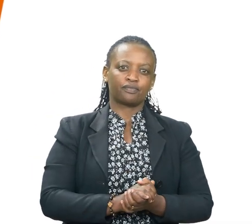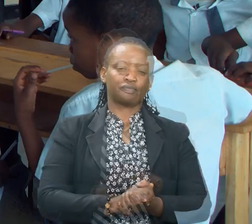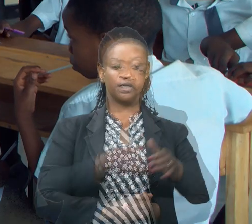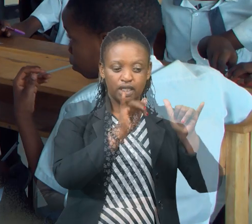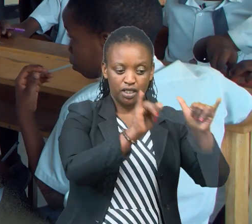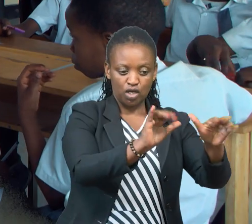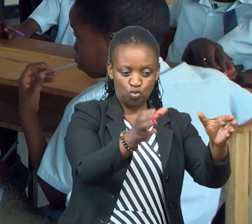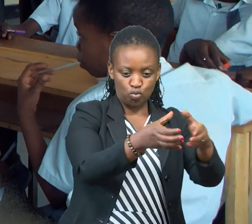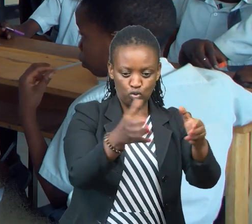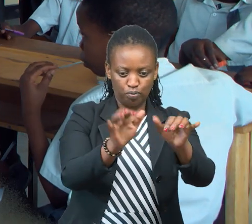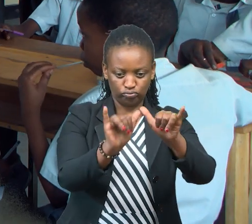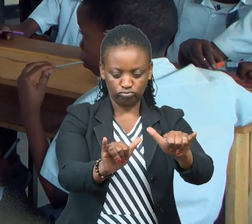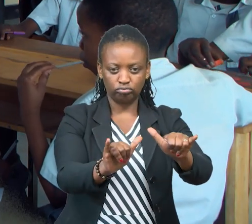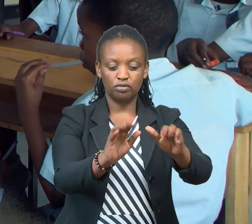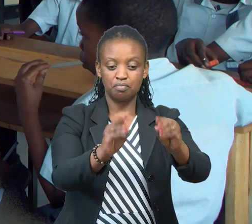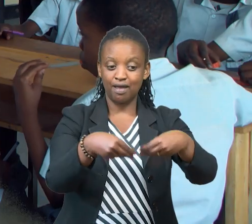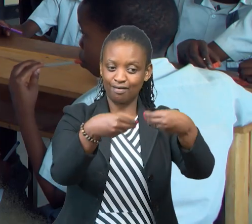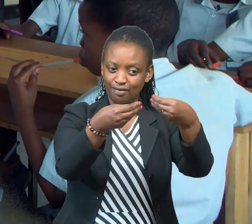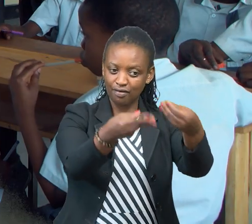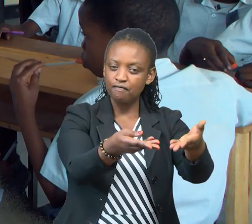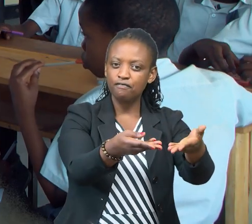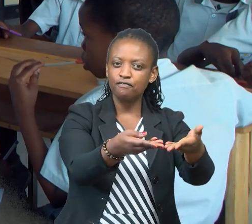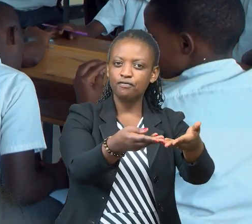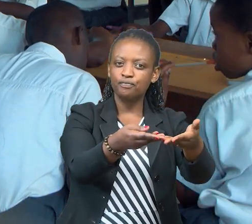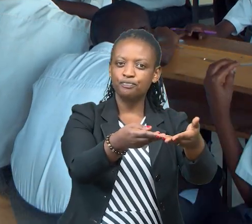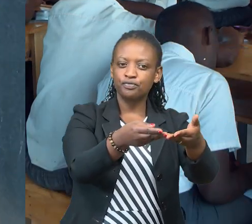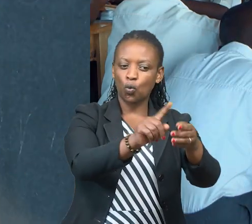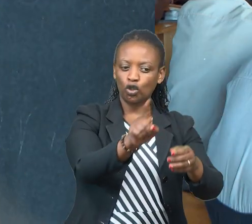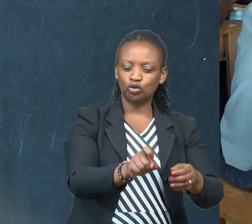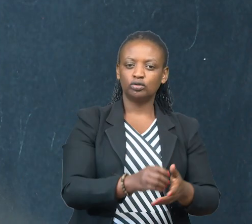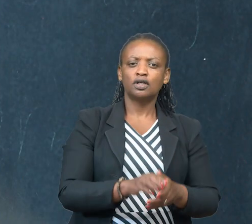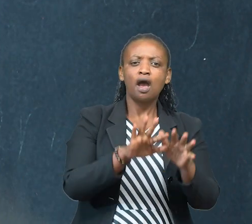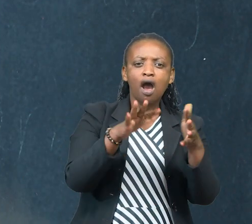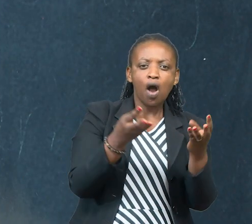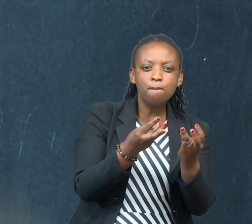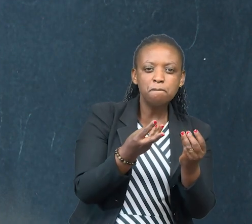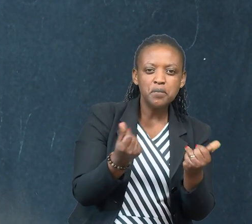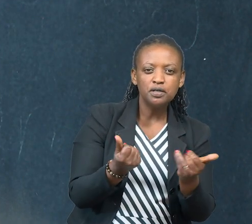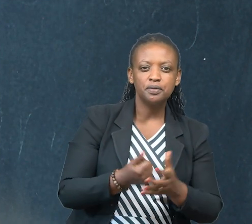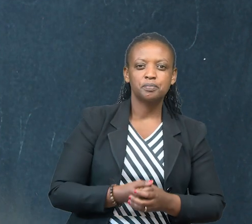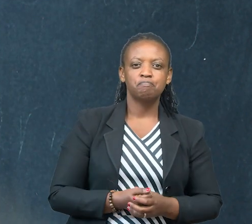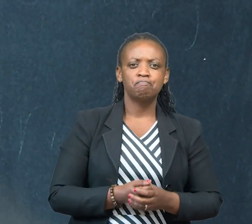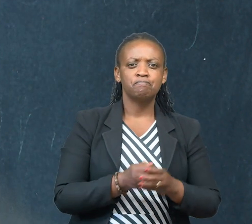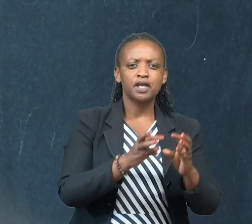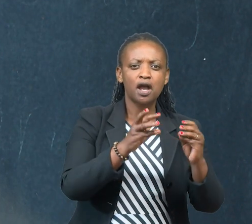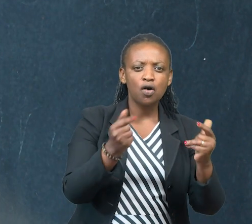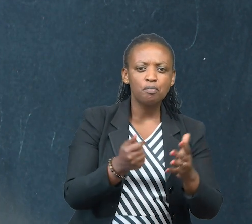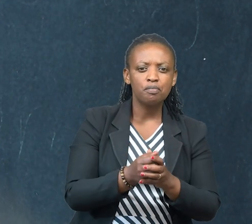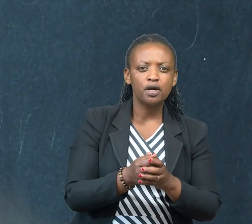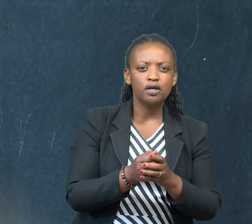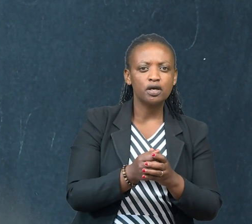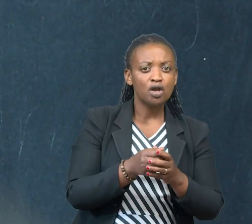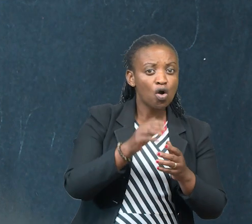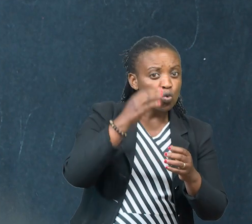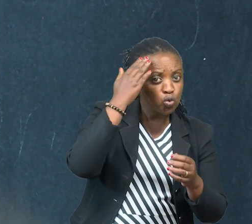styles. You remain in your groups, please. I give you this question. How many